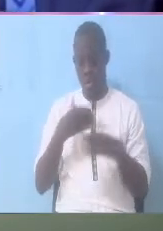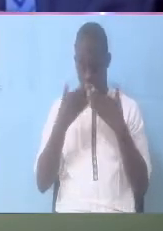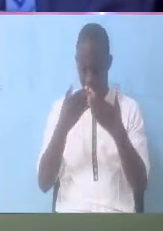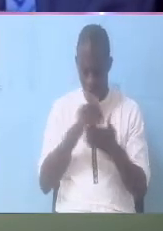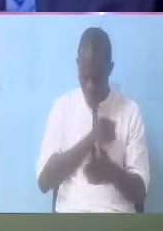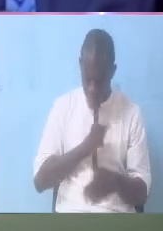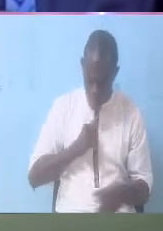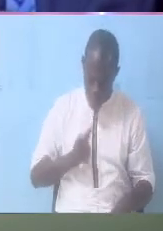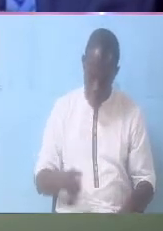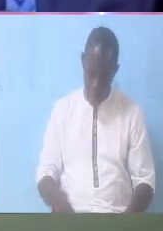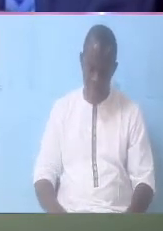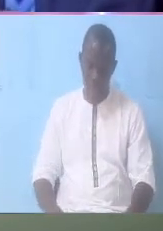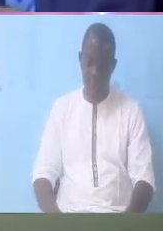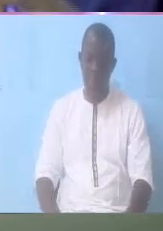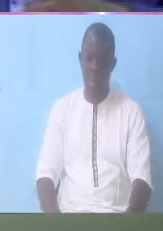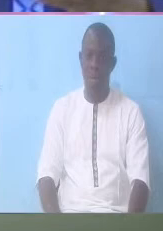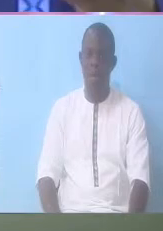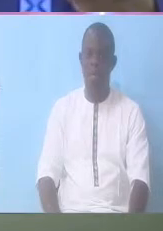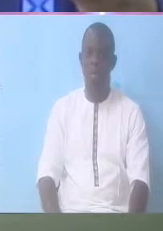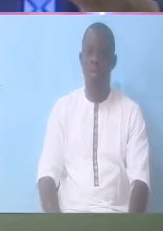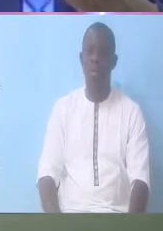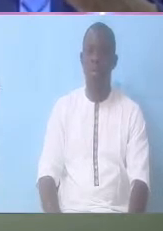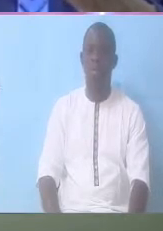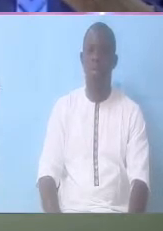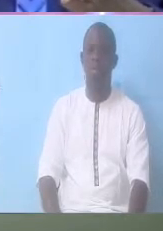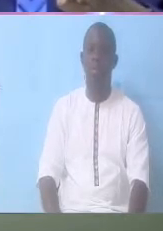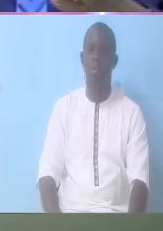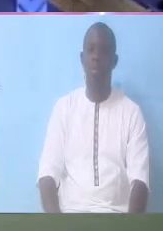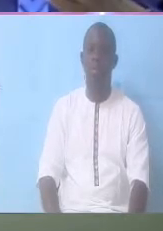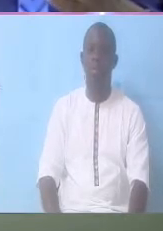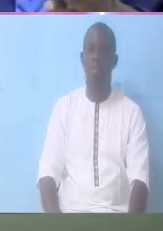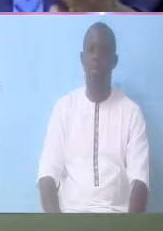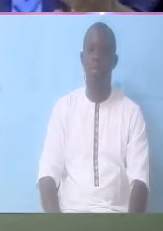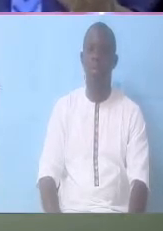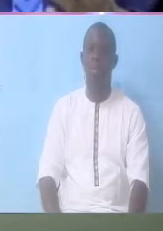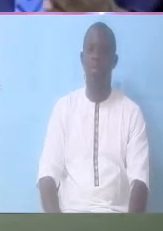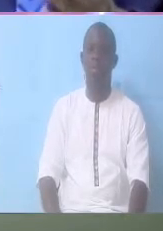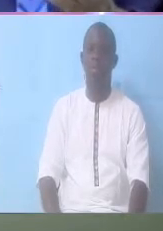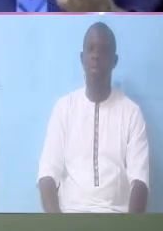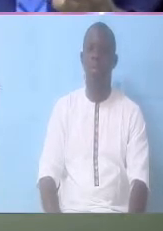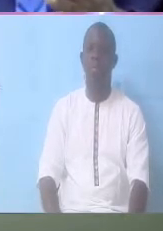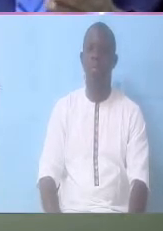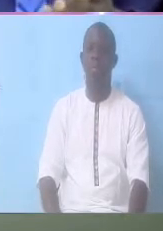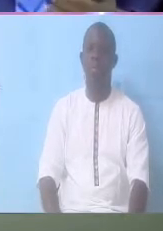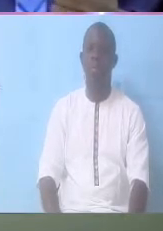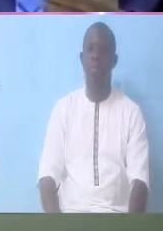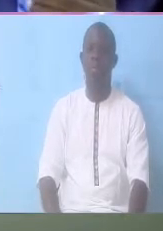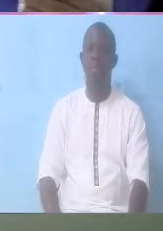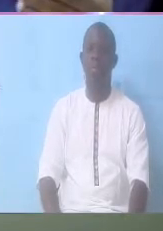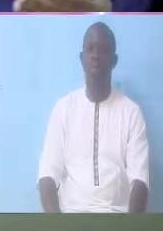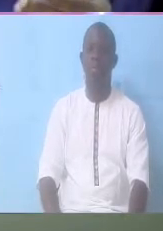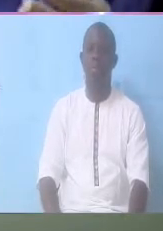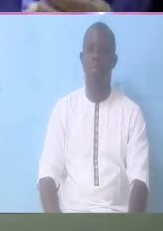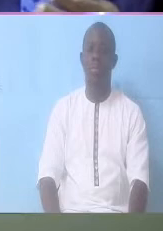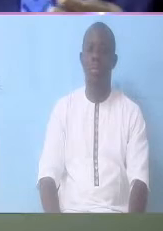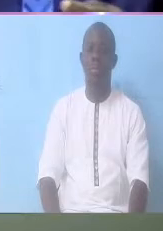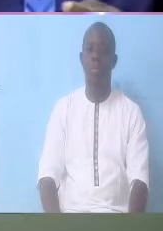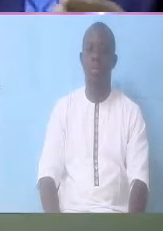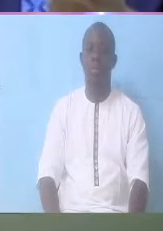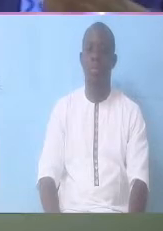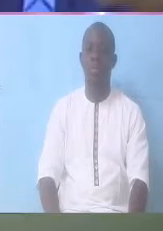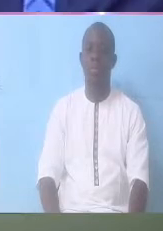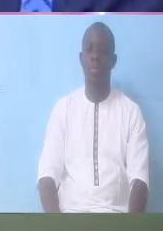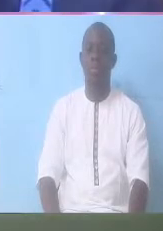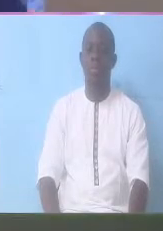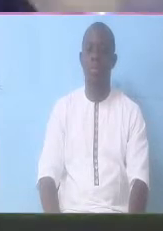point as long as you don't listen to me. No, because you also don't allow us to translate, to interpret. This is the problem.